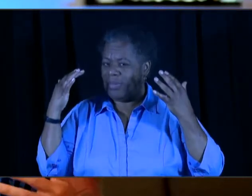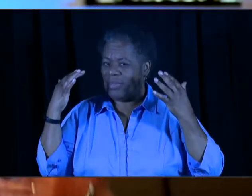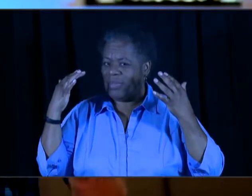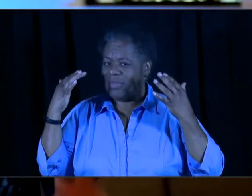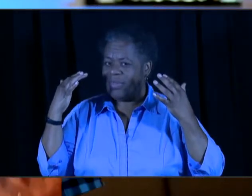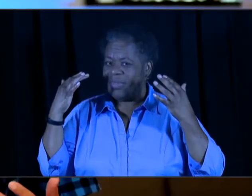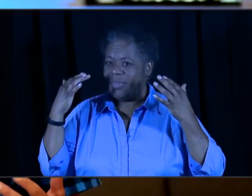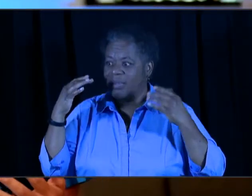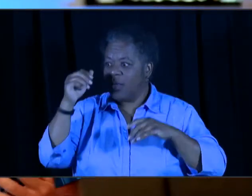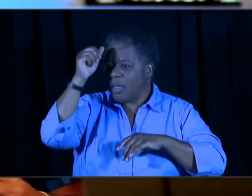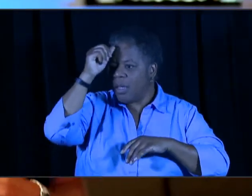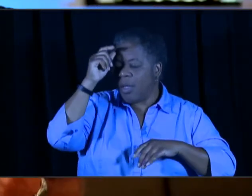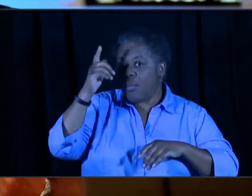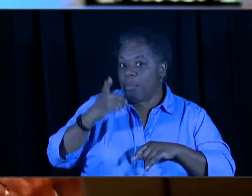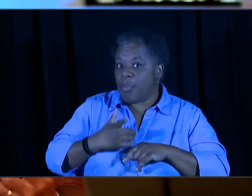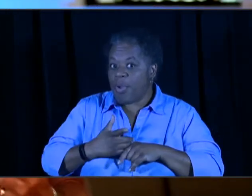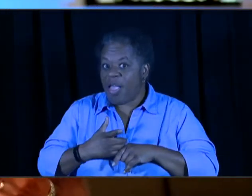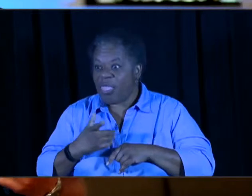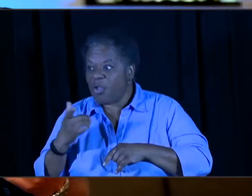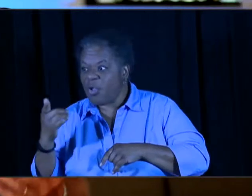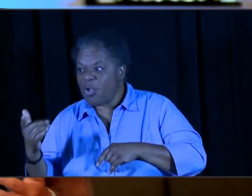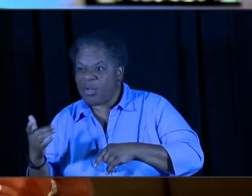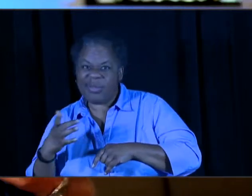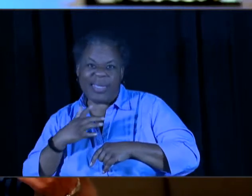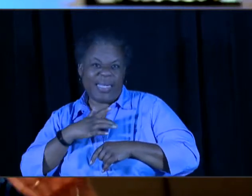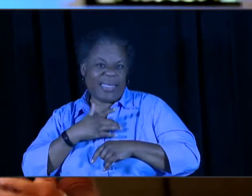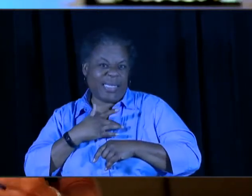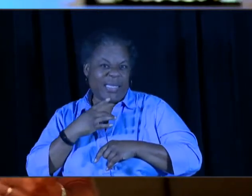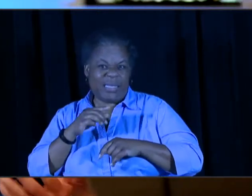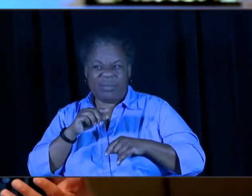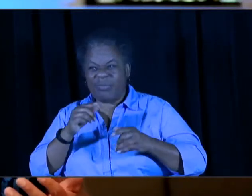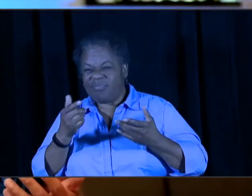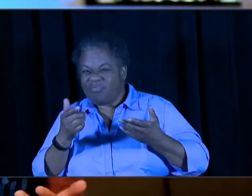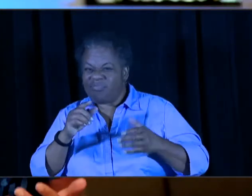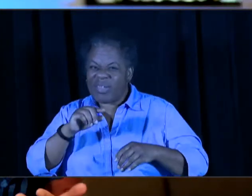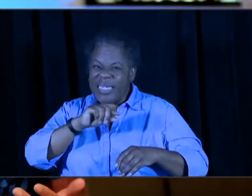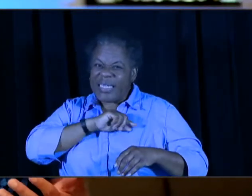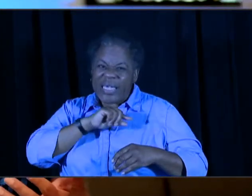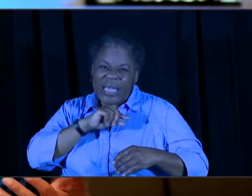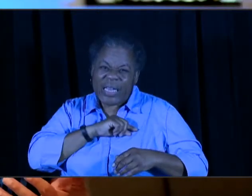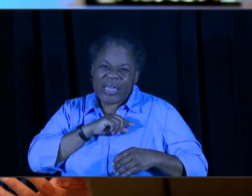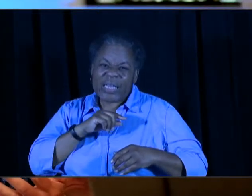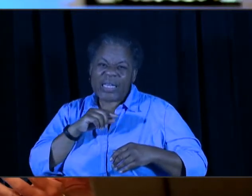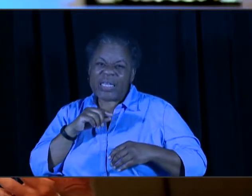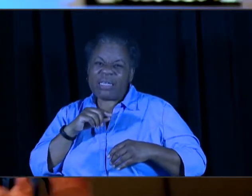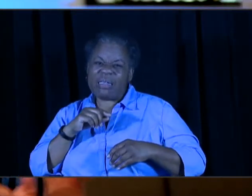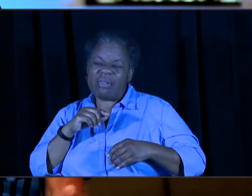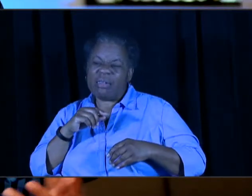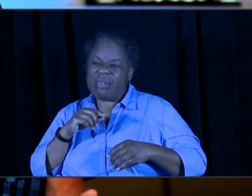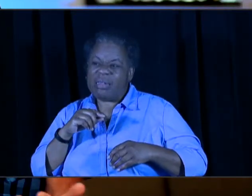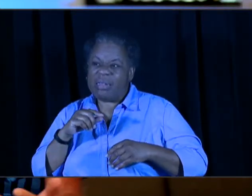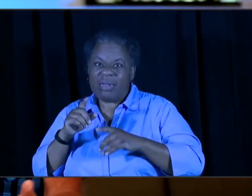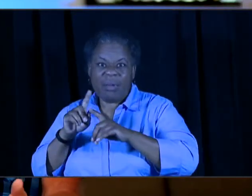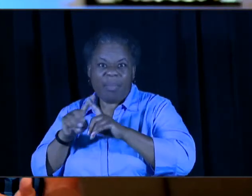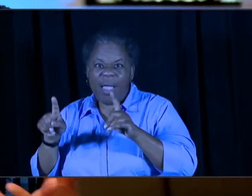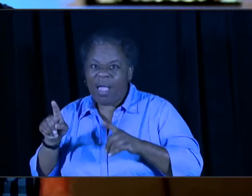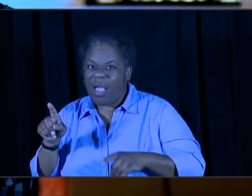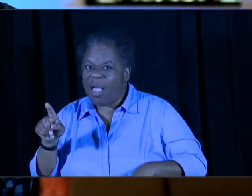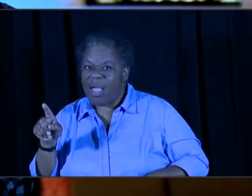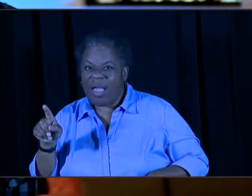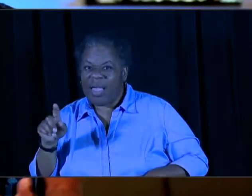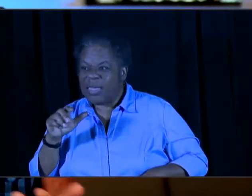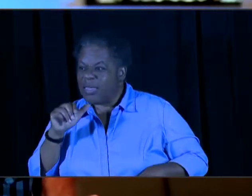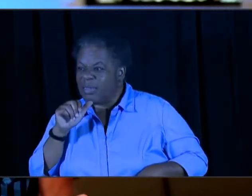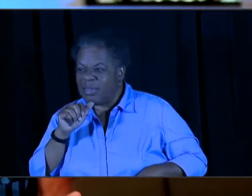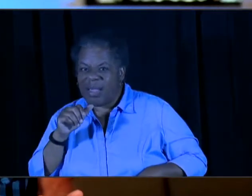And while his brothers seem to be carrying some sense of guilt or remorse about what they've done, they certainly aren't